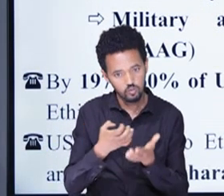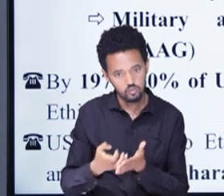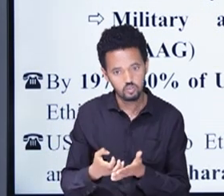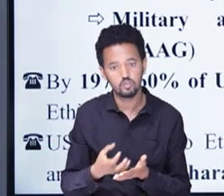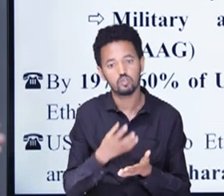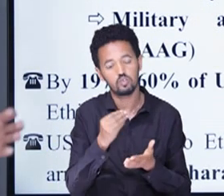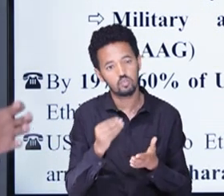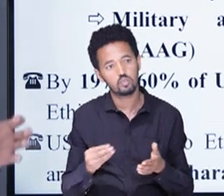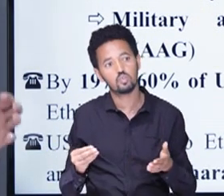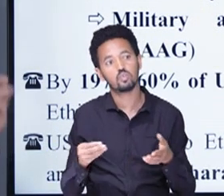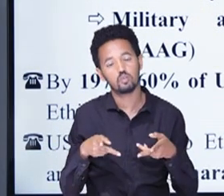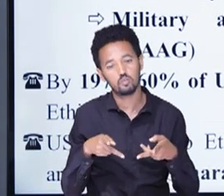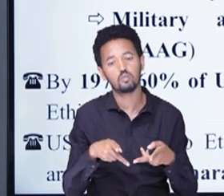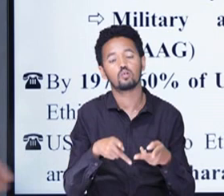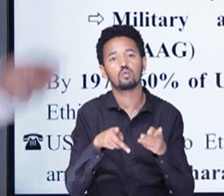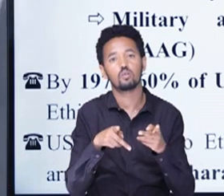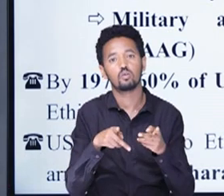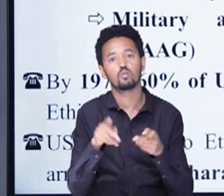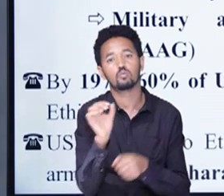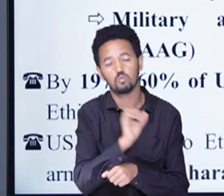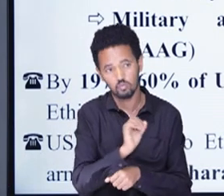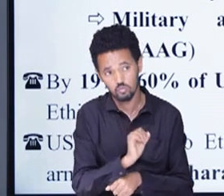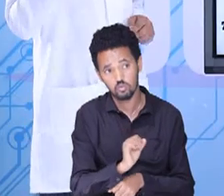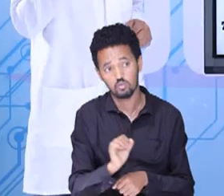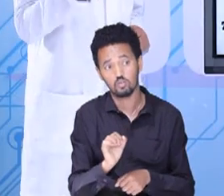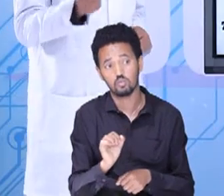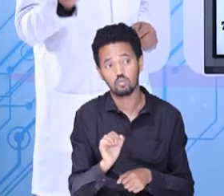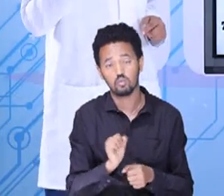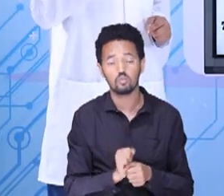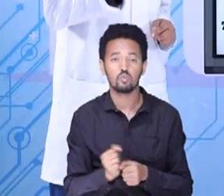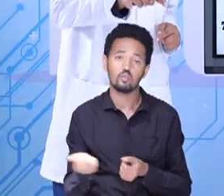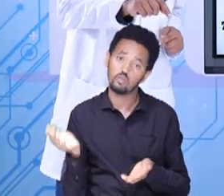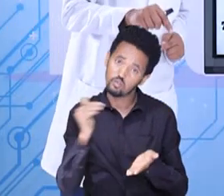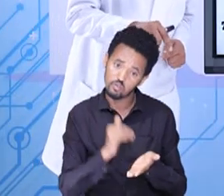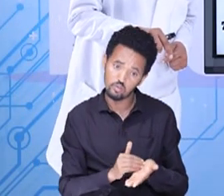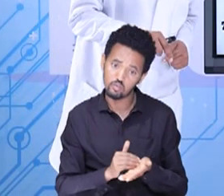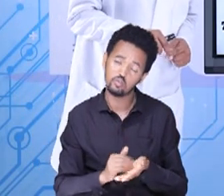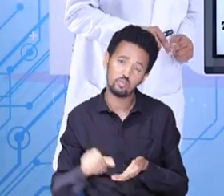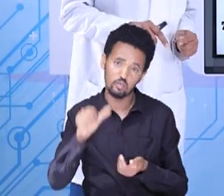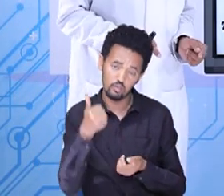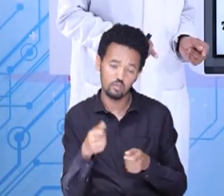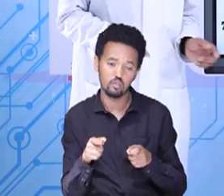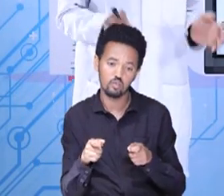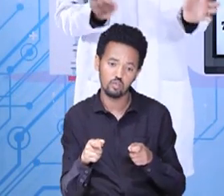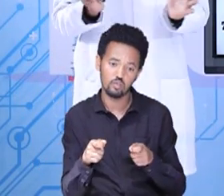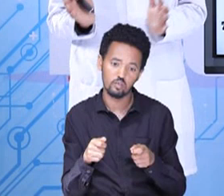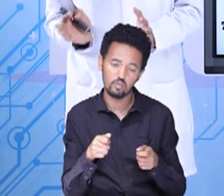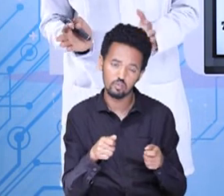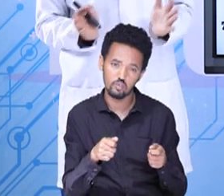and public administration. Again, in 1953, another agreement